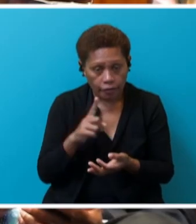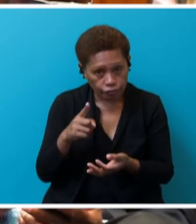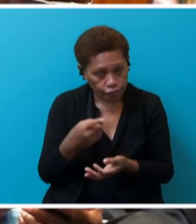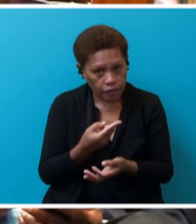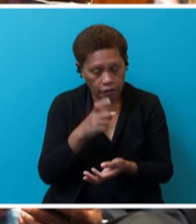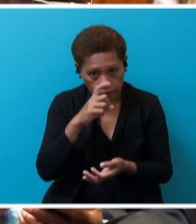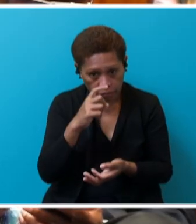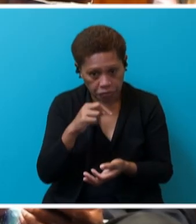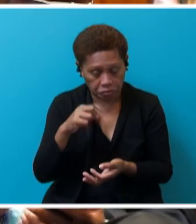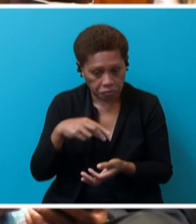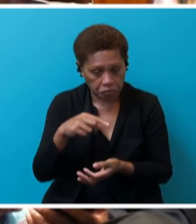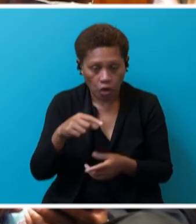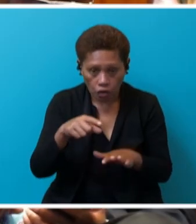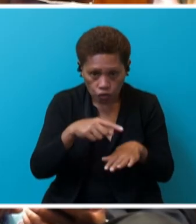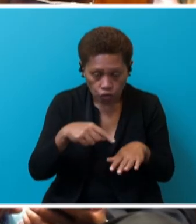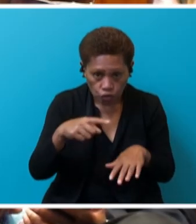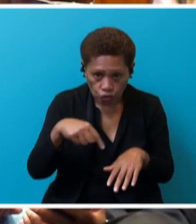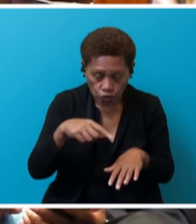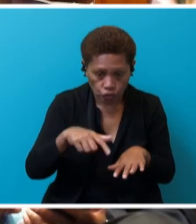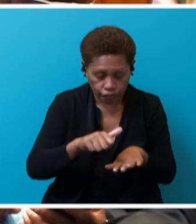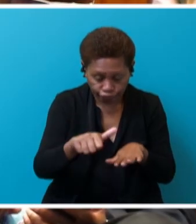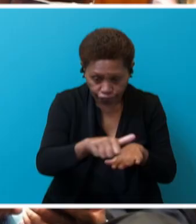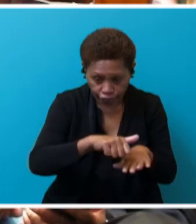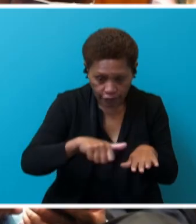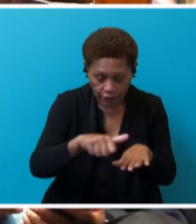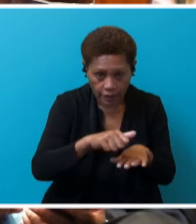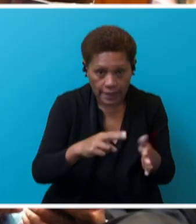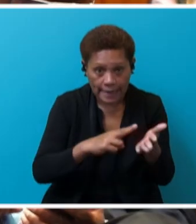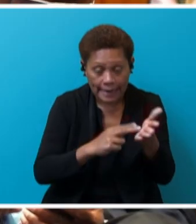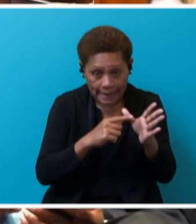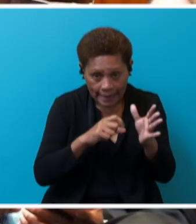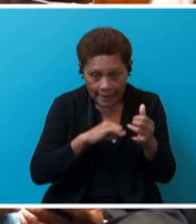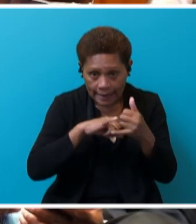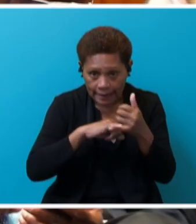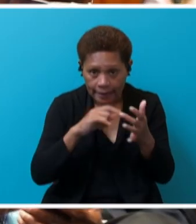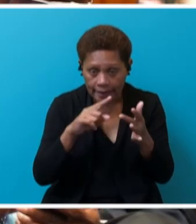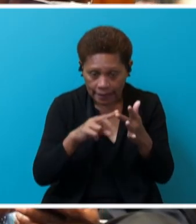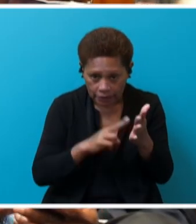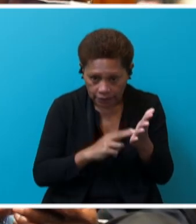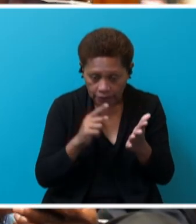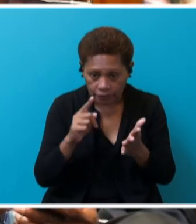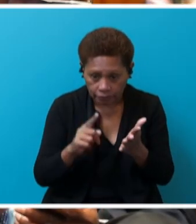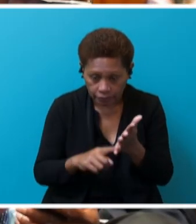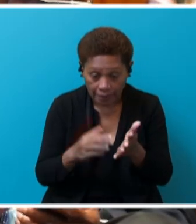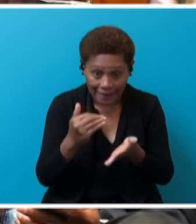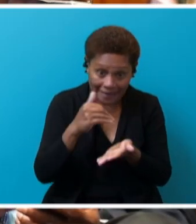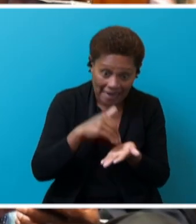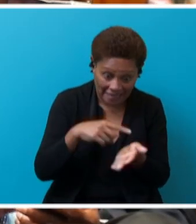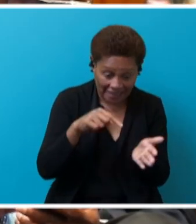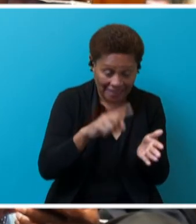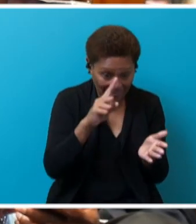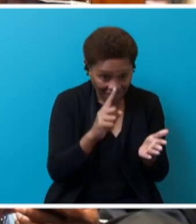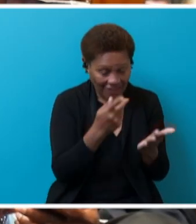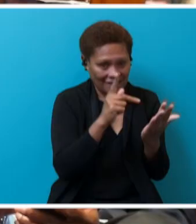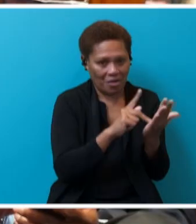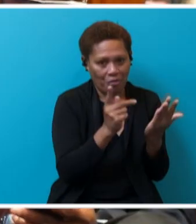Nosuri areas and parts of Nasinu. This will strengthen resilience in addition to the first project they have